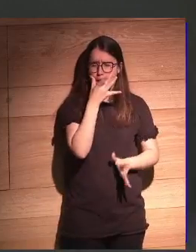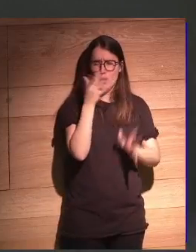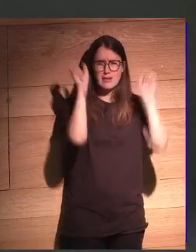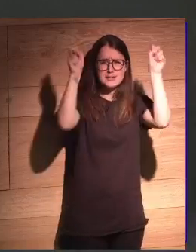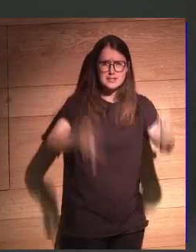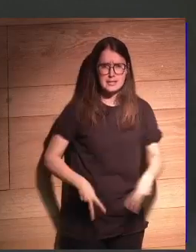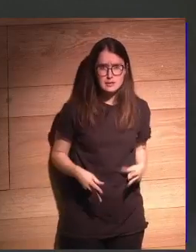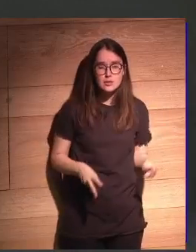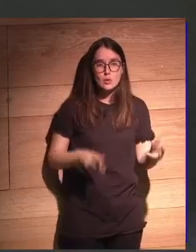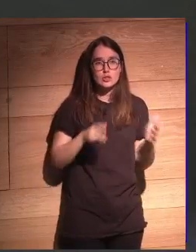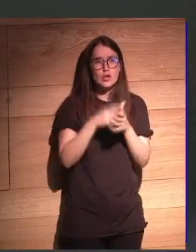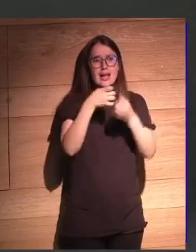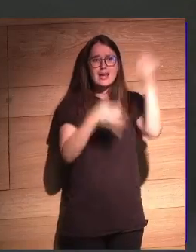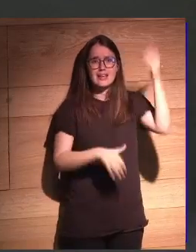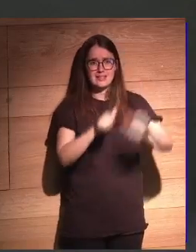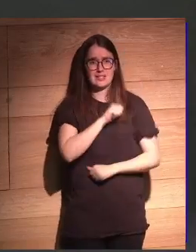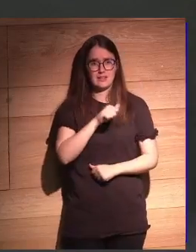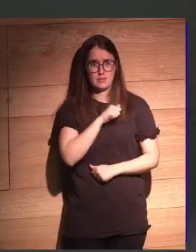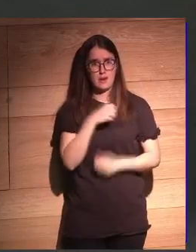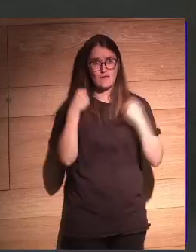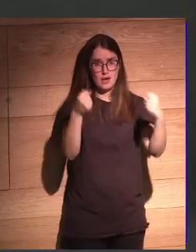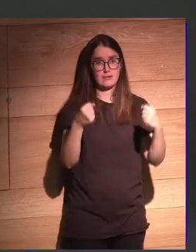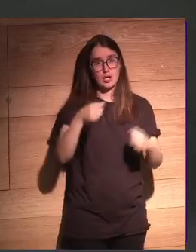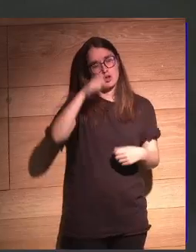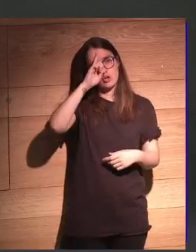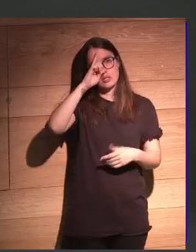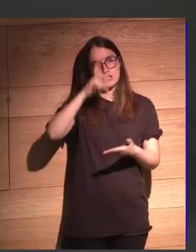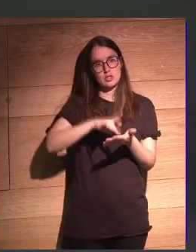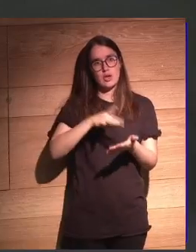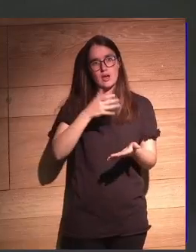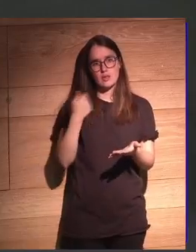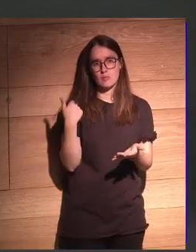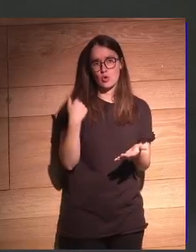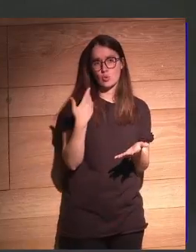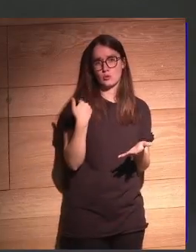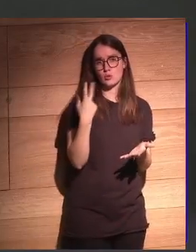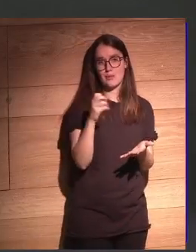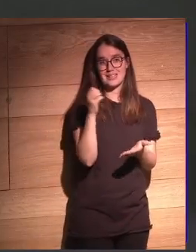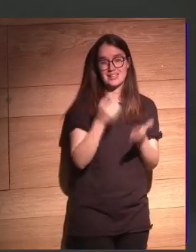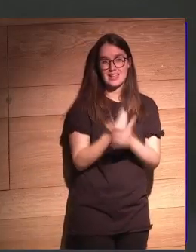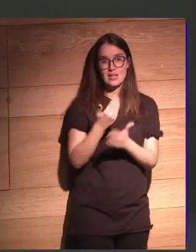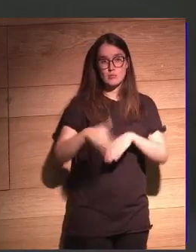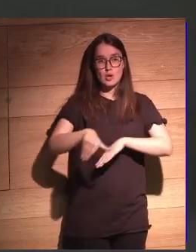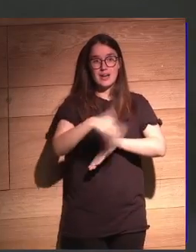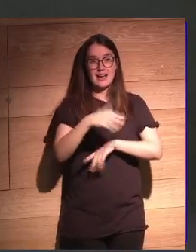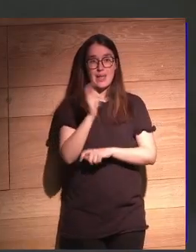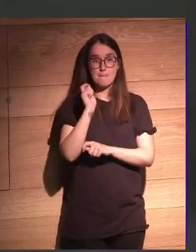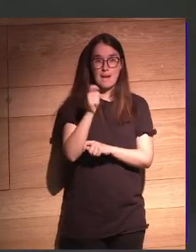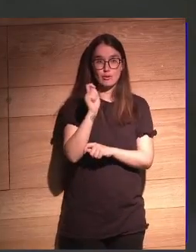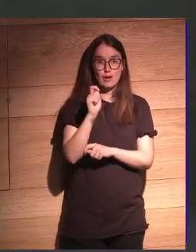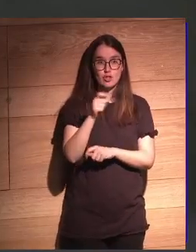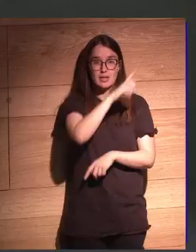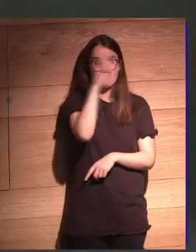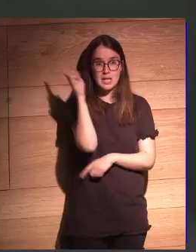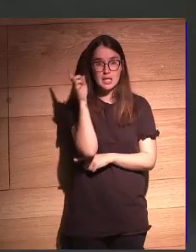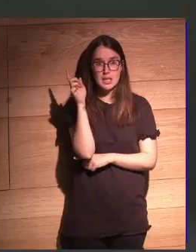this thing that they have done, selling the public houses, when we have the waiting lists that we have, it's incredible that they